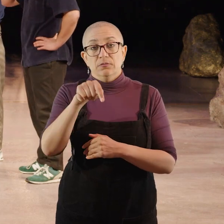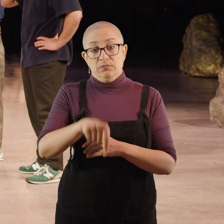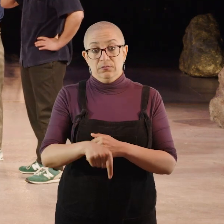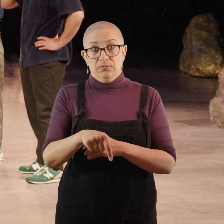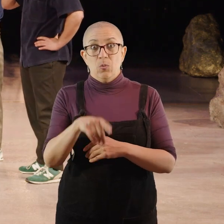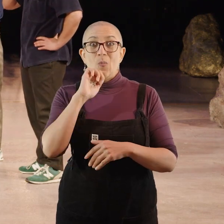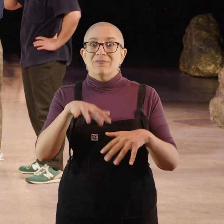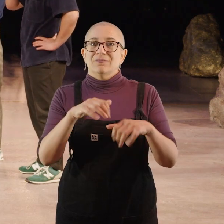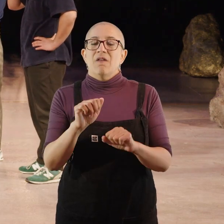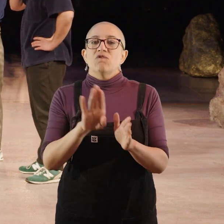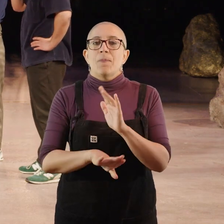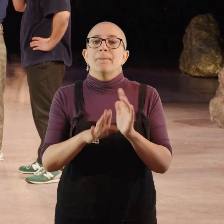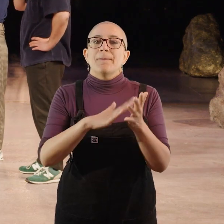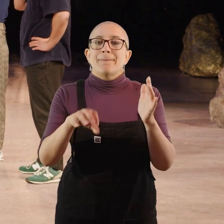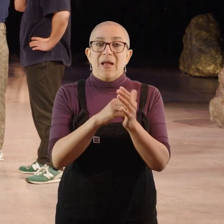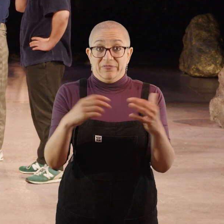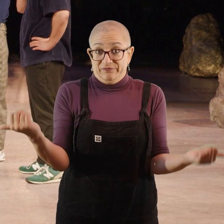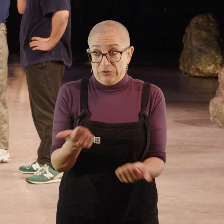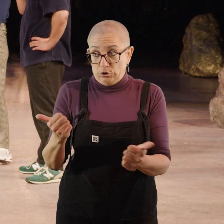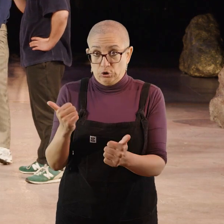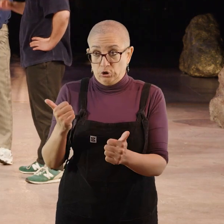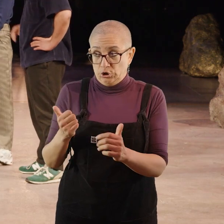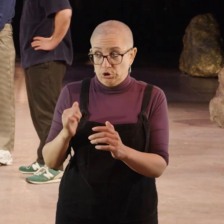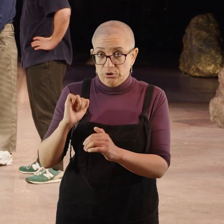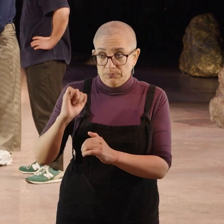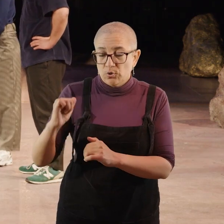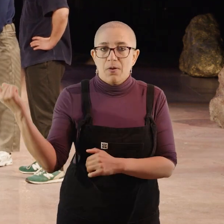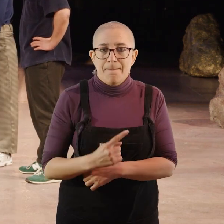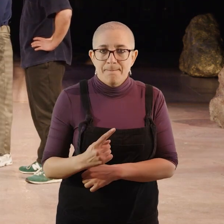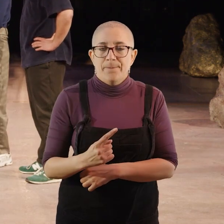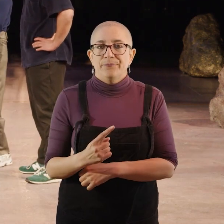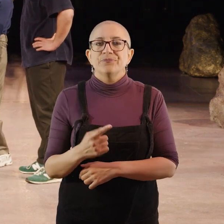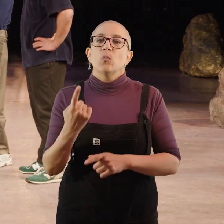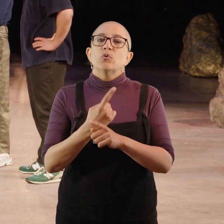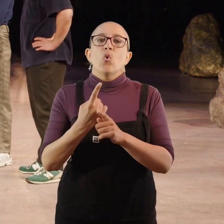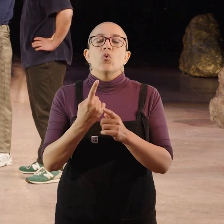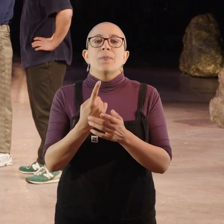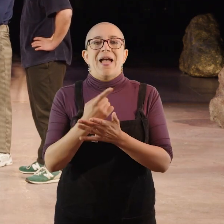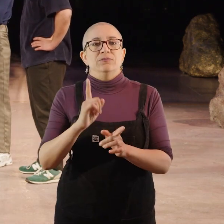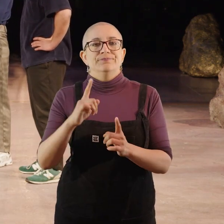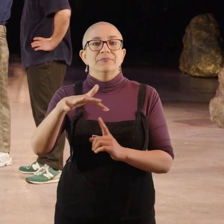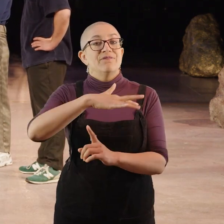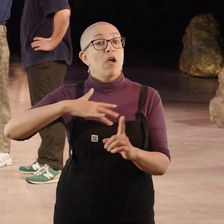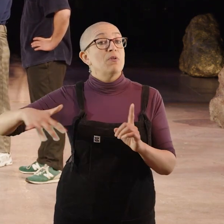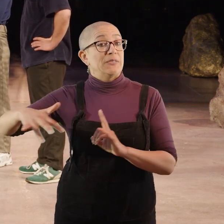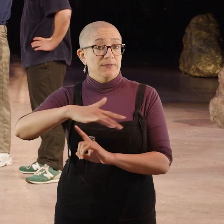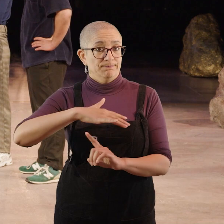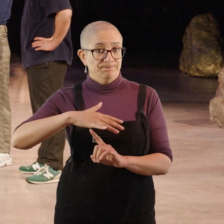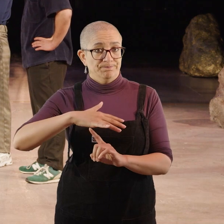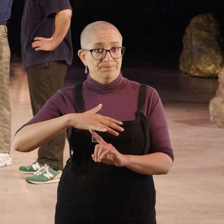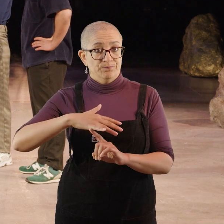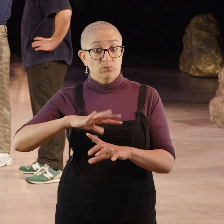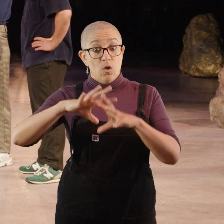about the environment. Because I know, Wills, you were talking about how in the whole of Macbeth, the